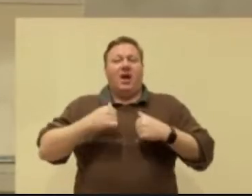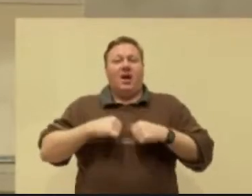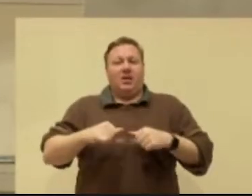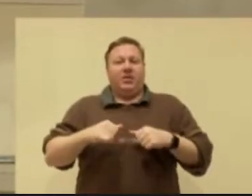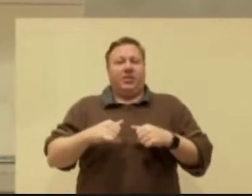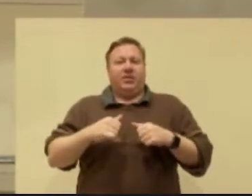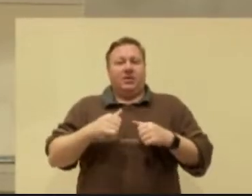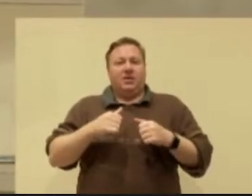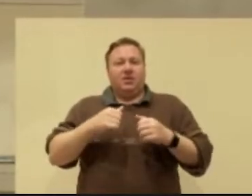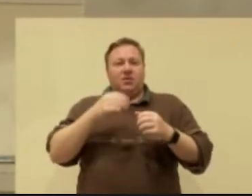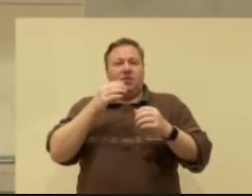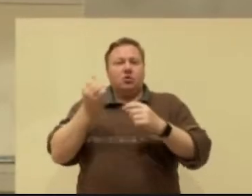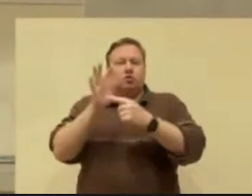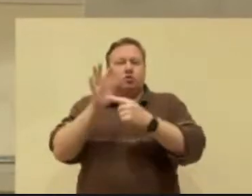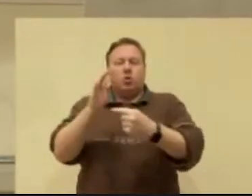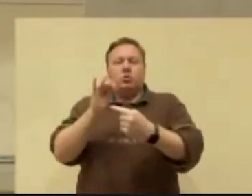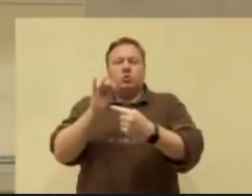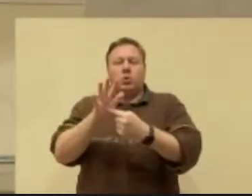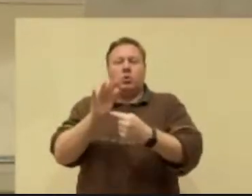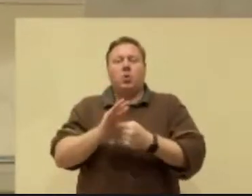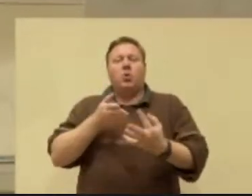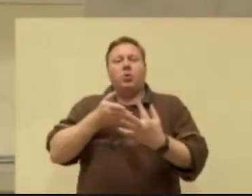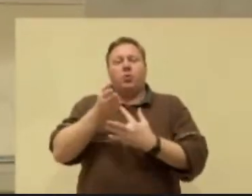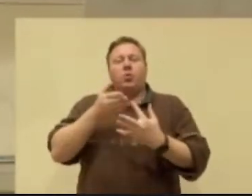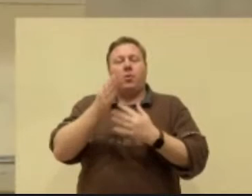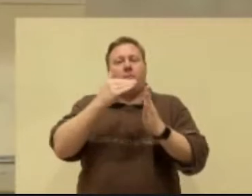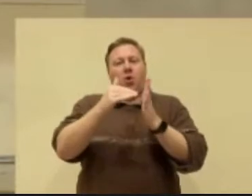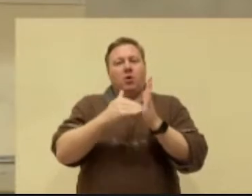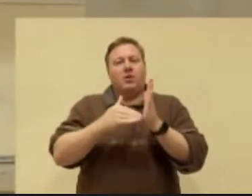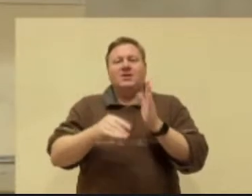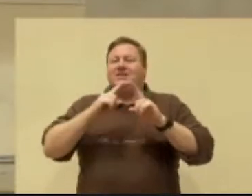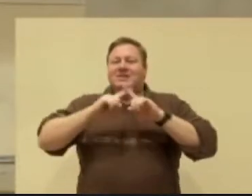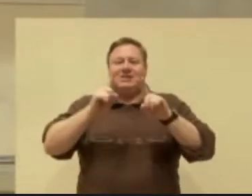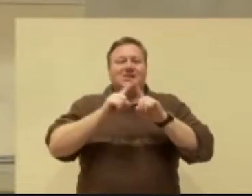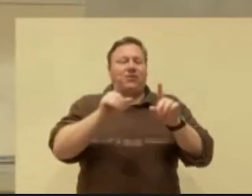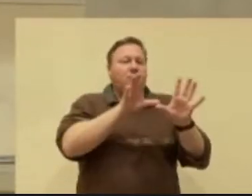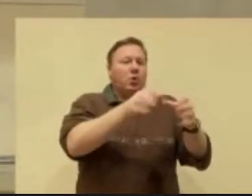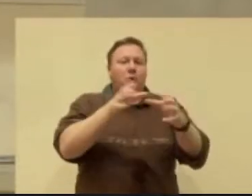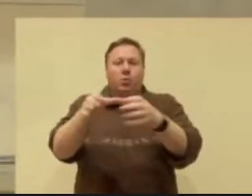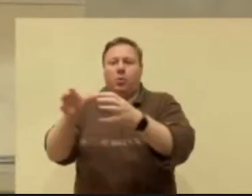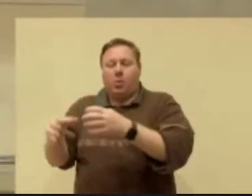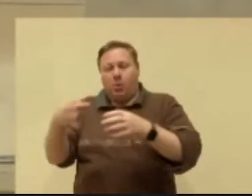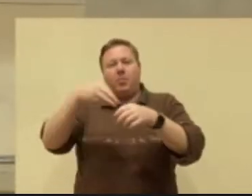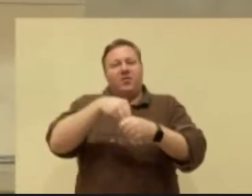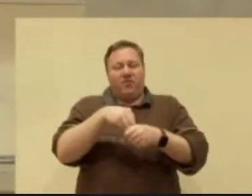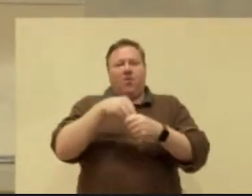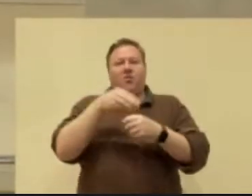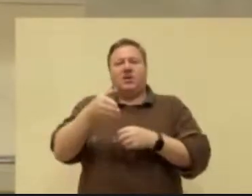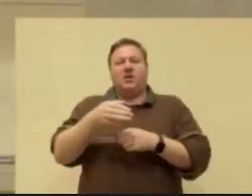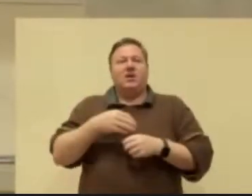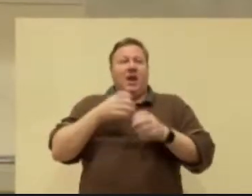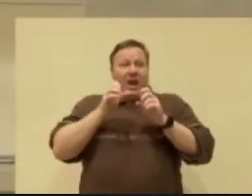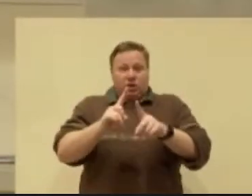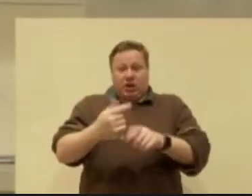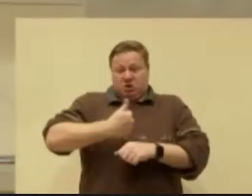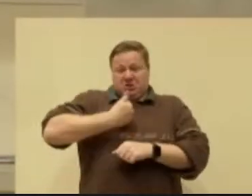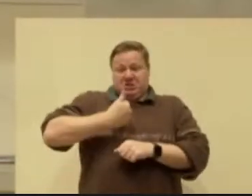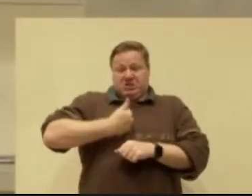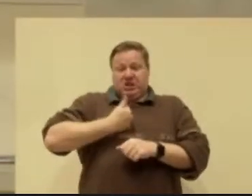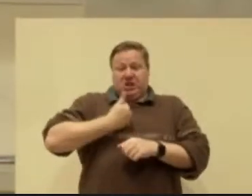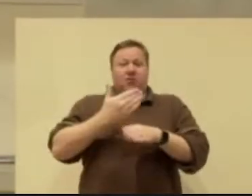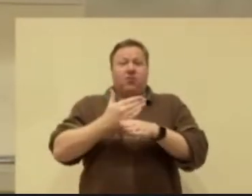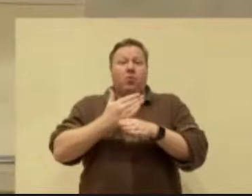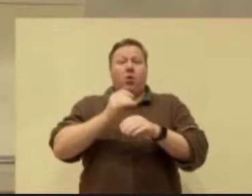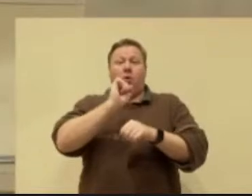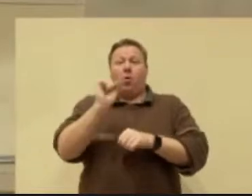program are provided through a multi-sectoral collaboration we cannot do it on ourselves as education juana que si